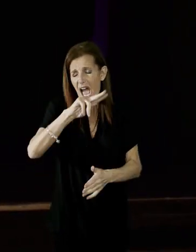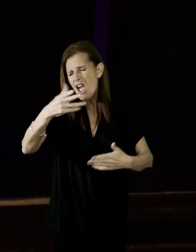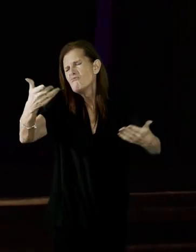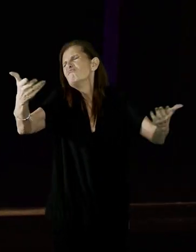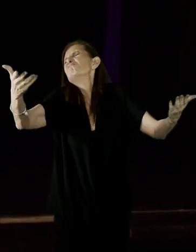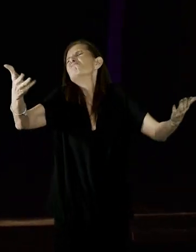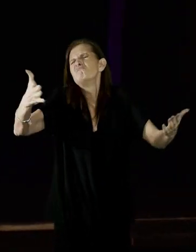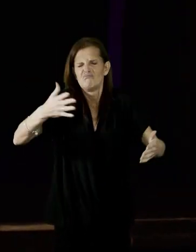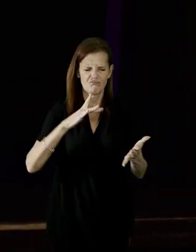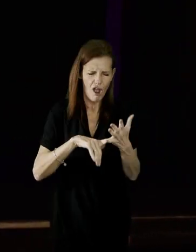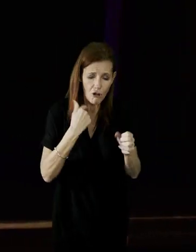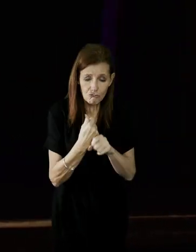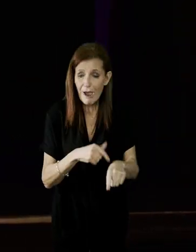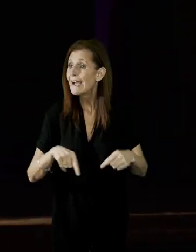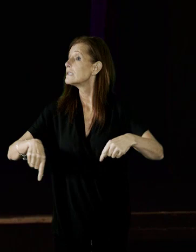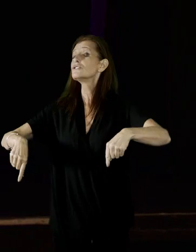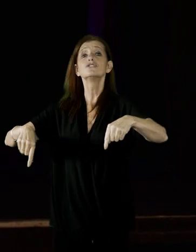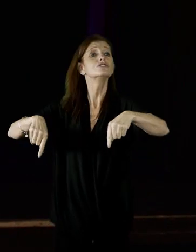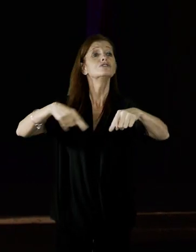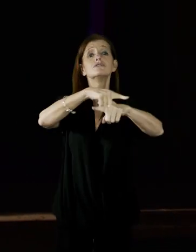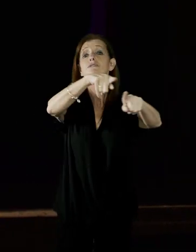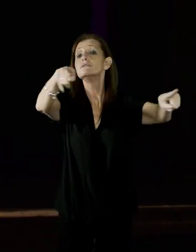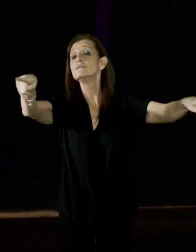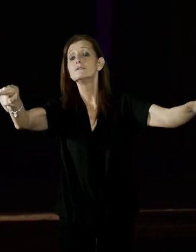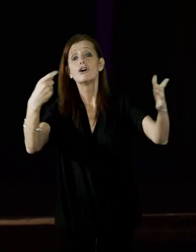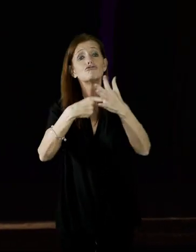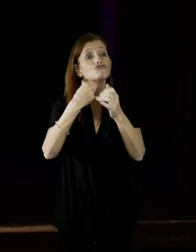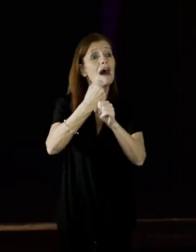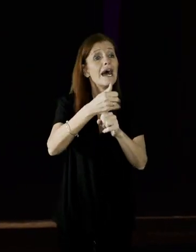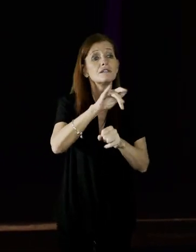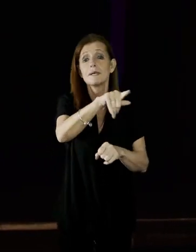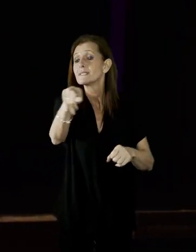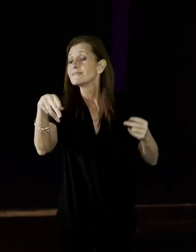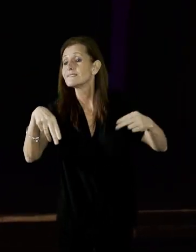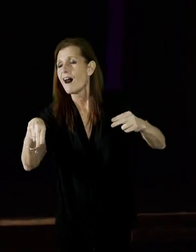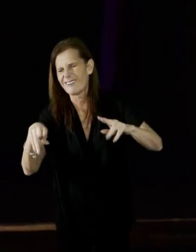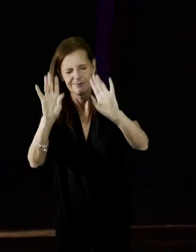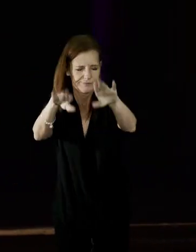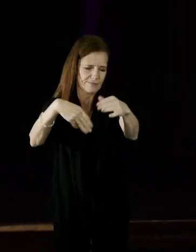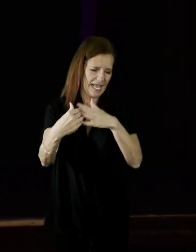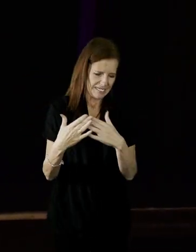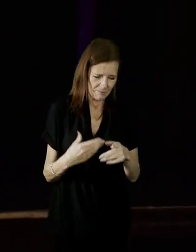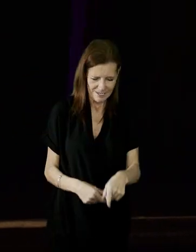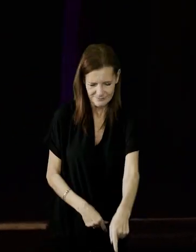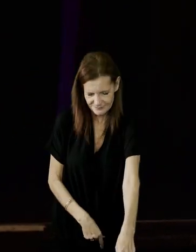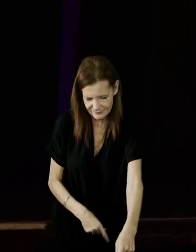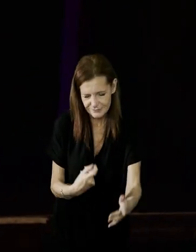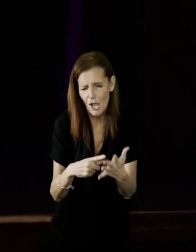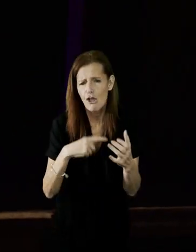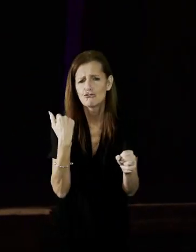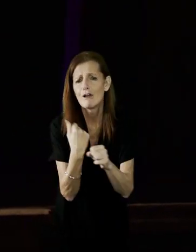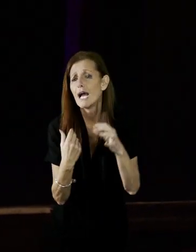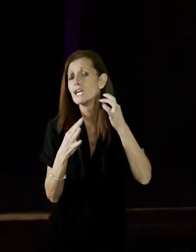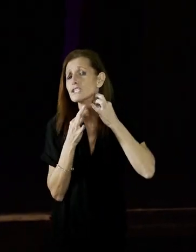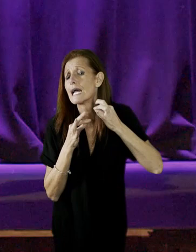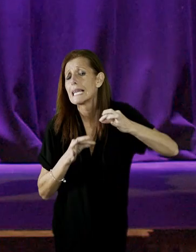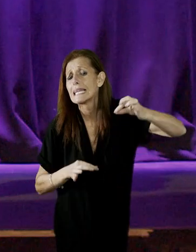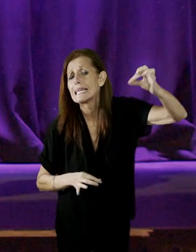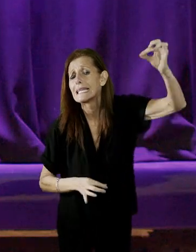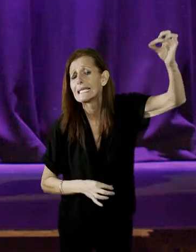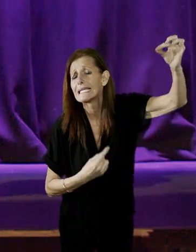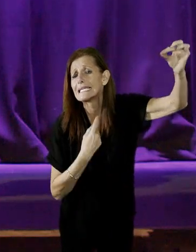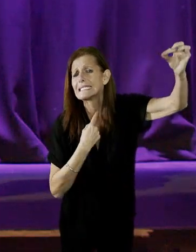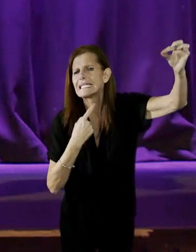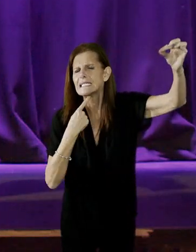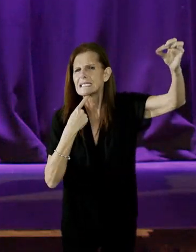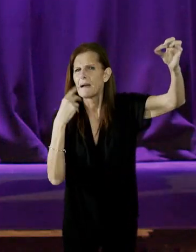in? You could be a dog. Anyway, little Reg was there. And Reg had a lead that said blind dog on it because